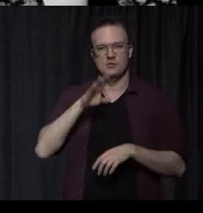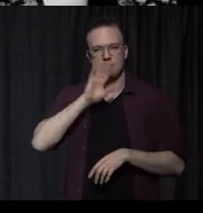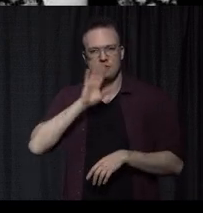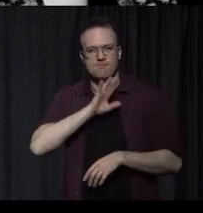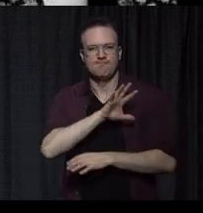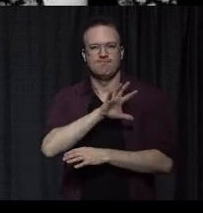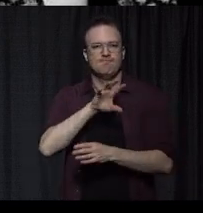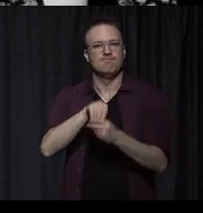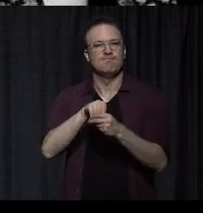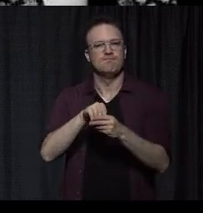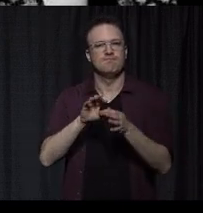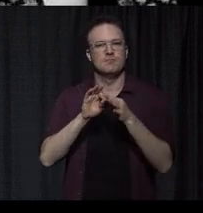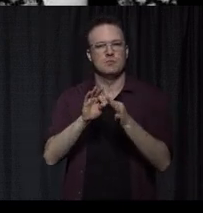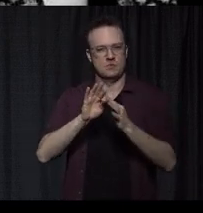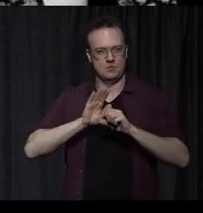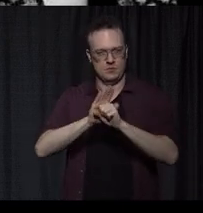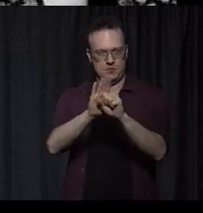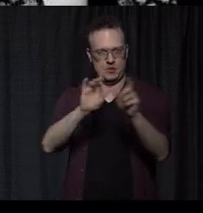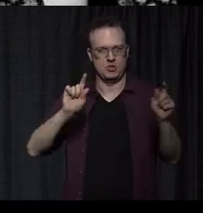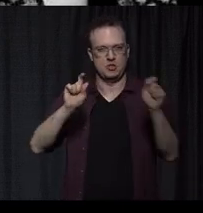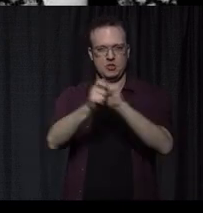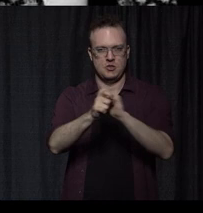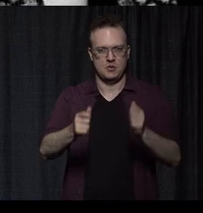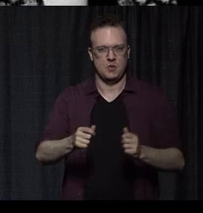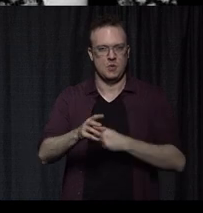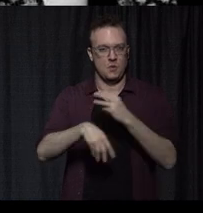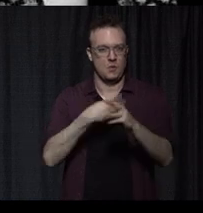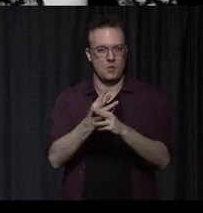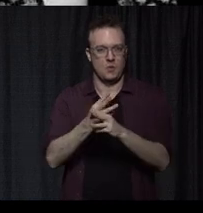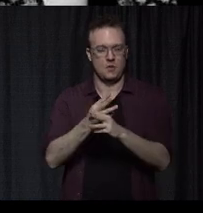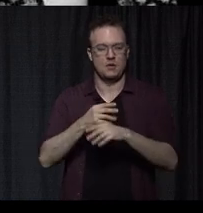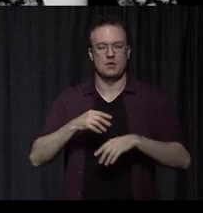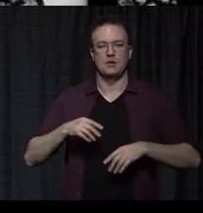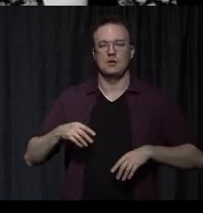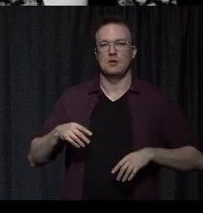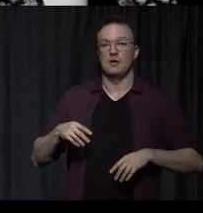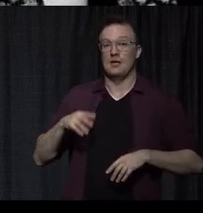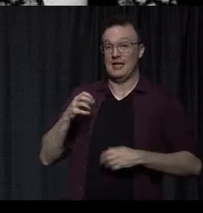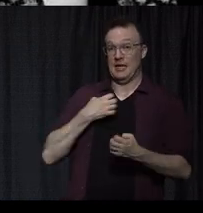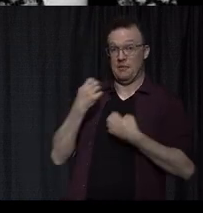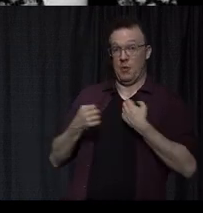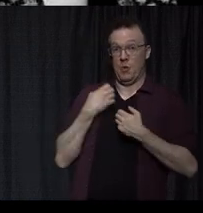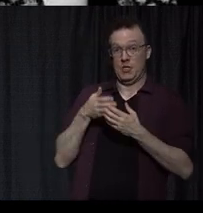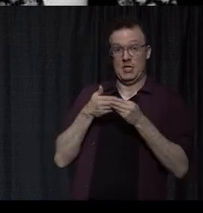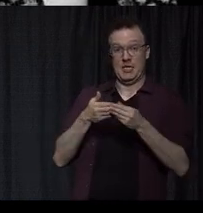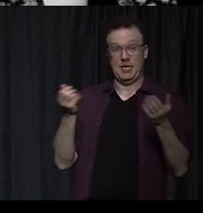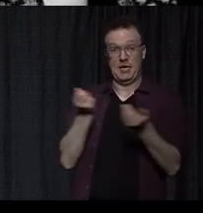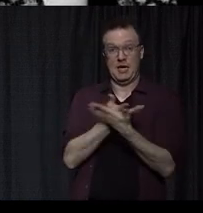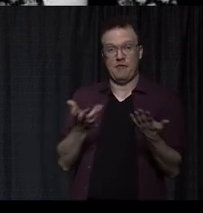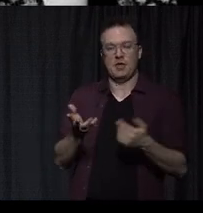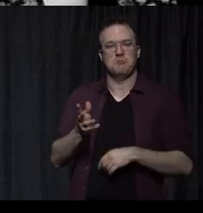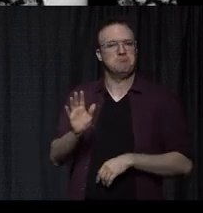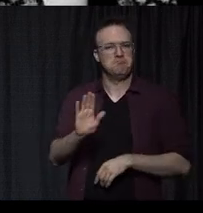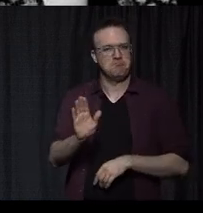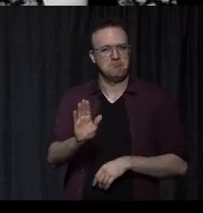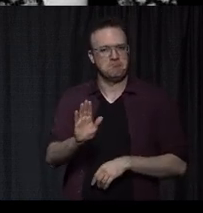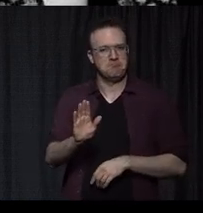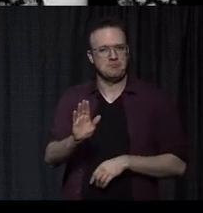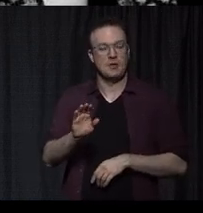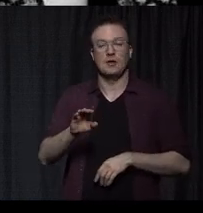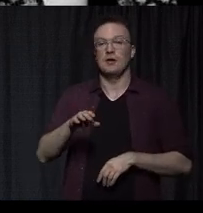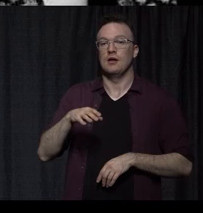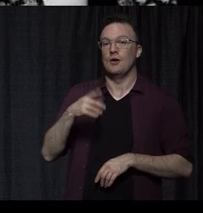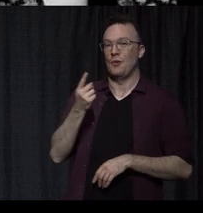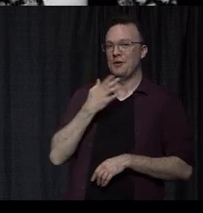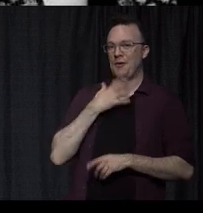in mobilizing for social change, we can't allow those emotions to lead the way. One of my